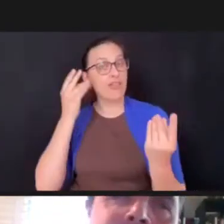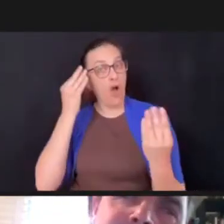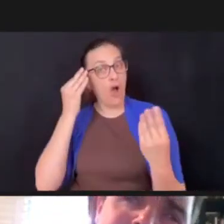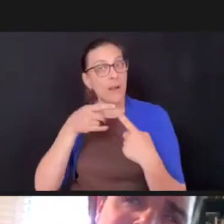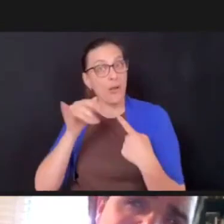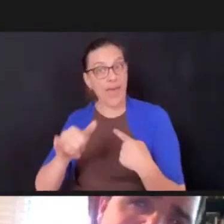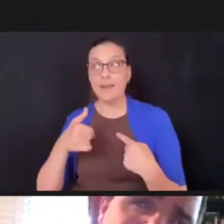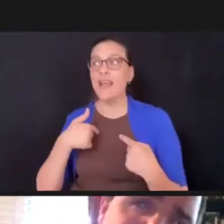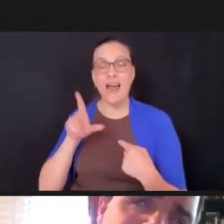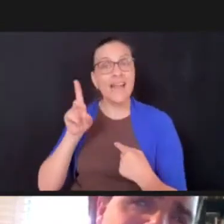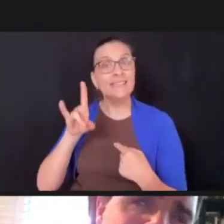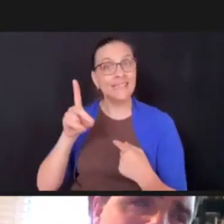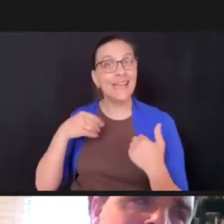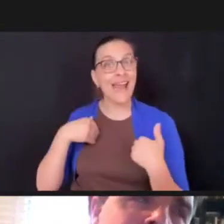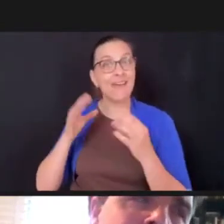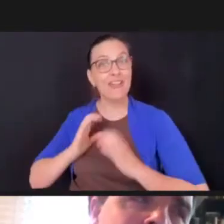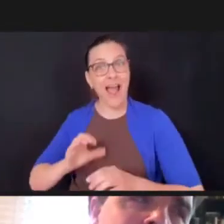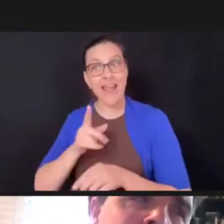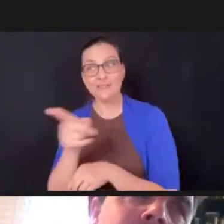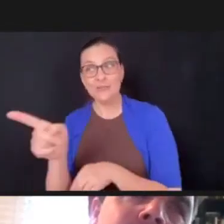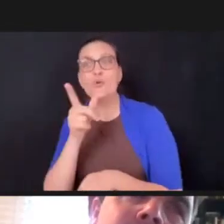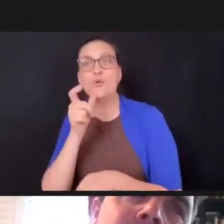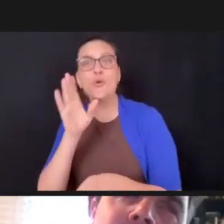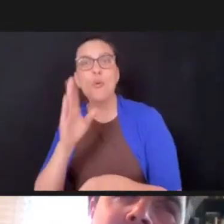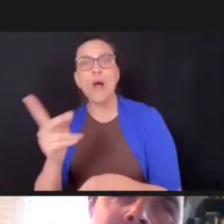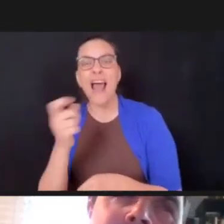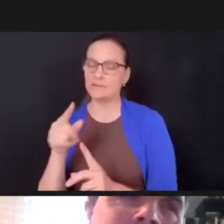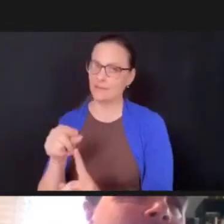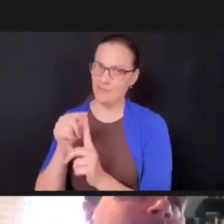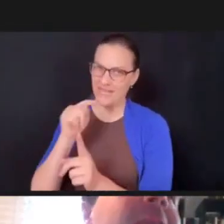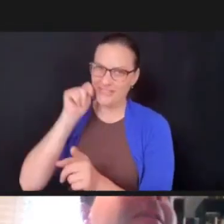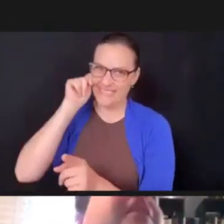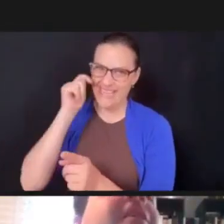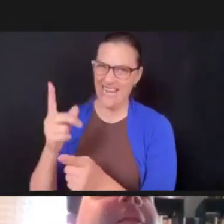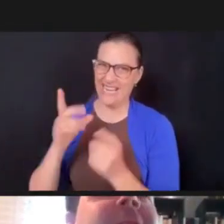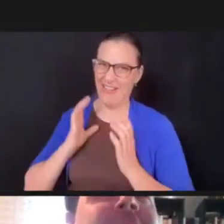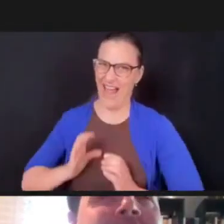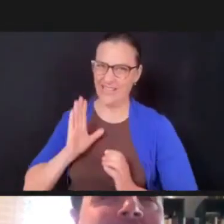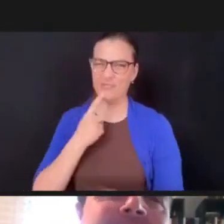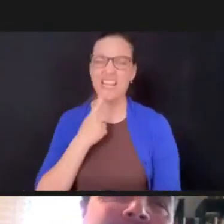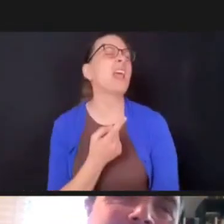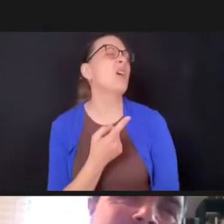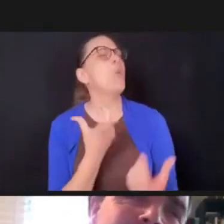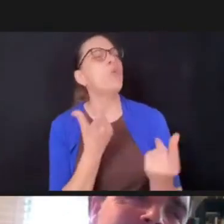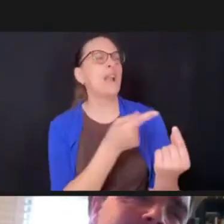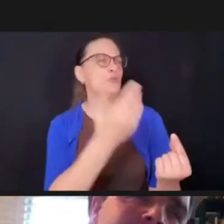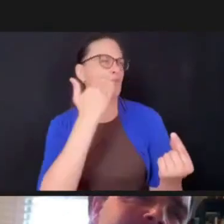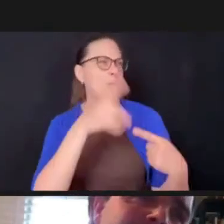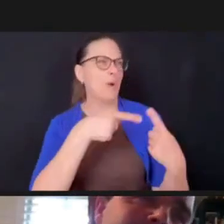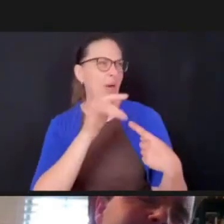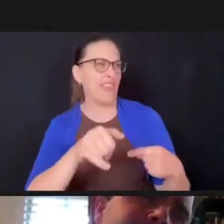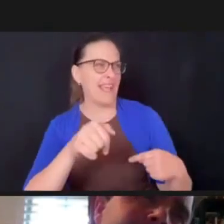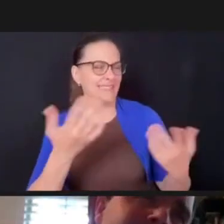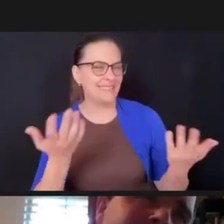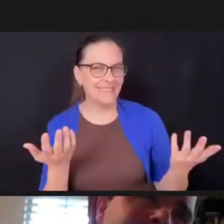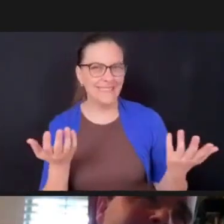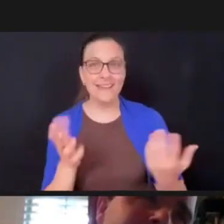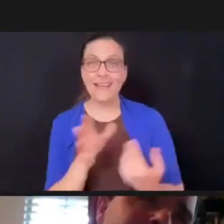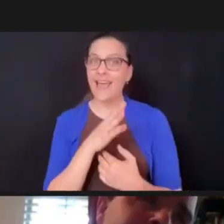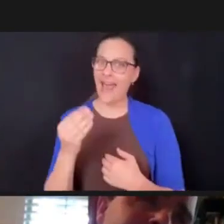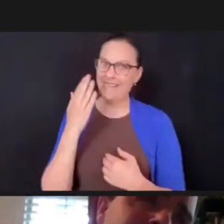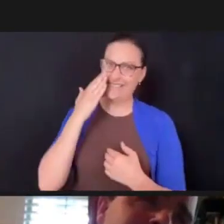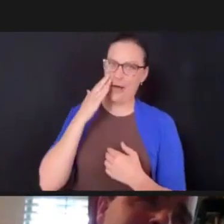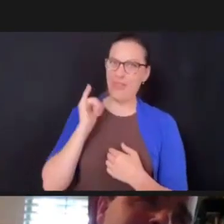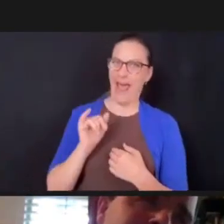you, especially, teen clients who would say, well, what do you know about this? And, the question of disclosure and